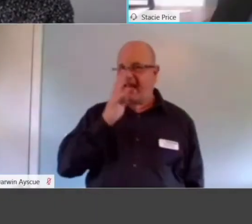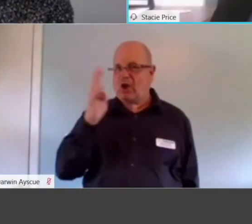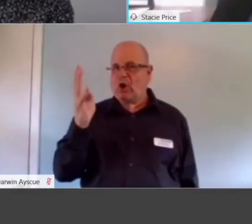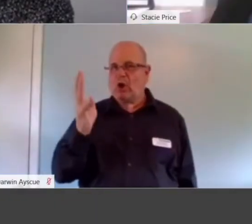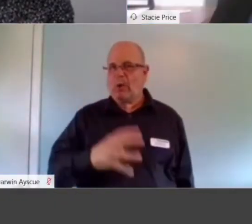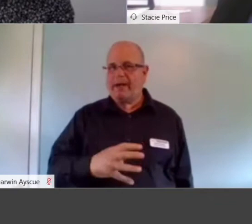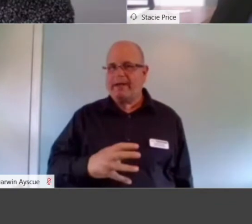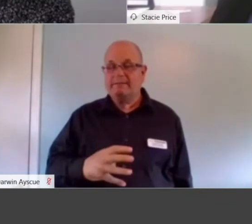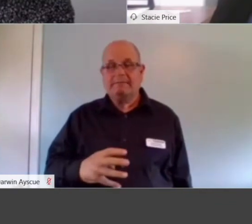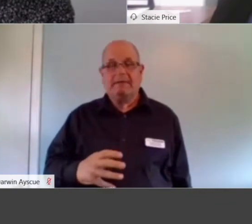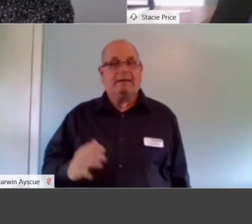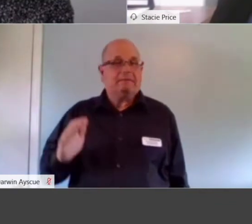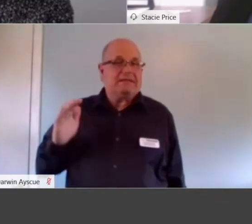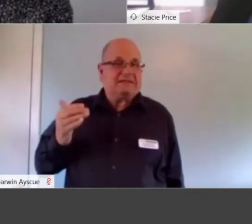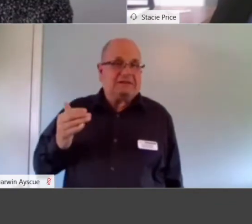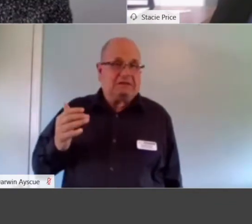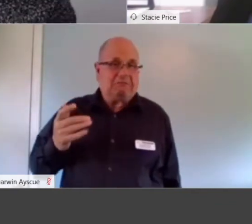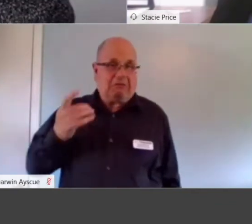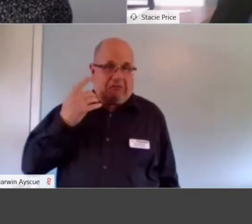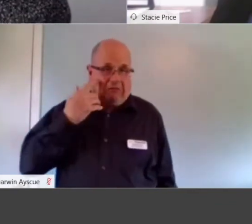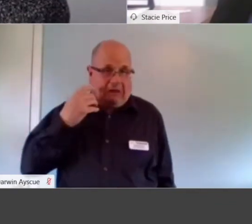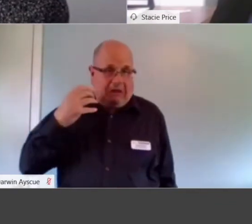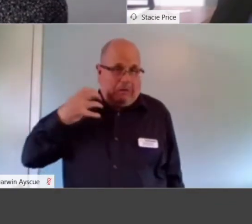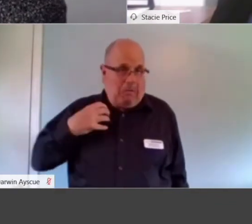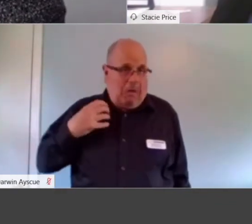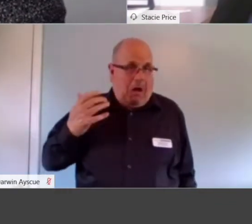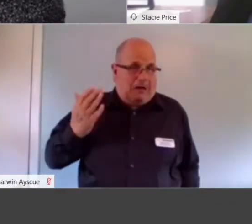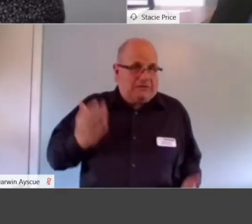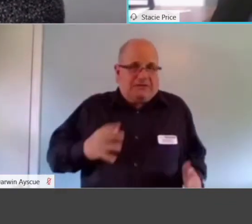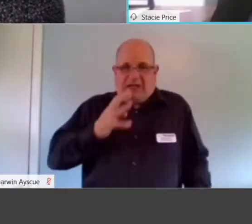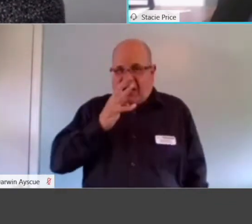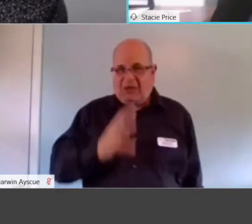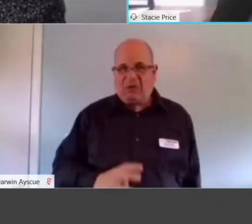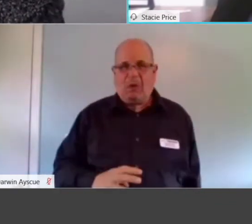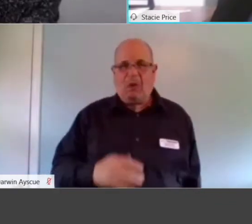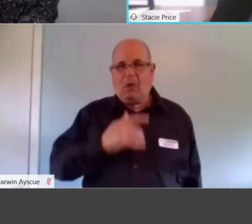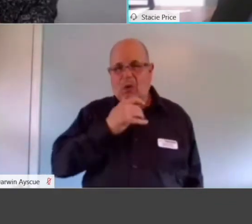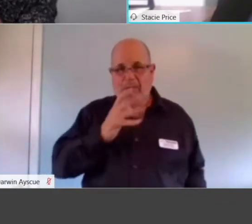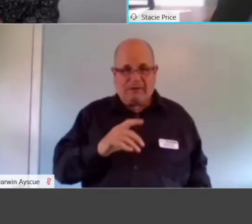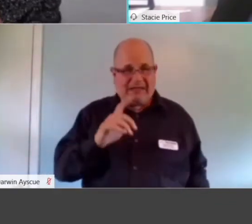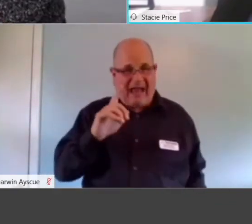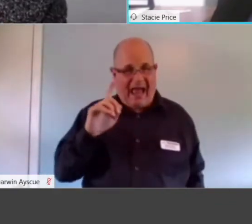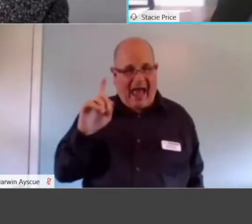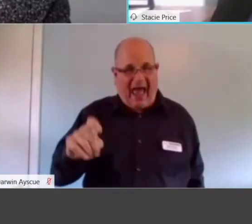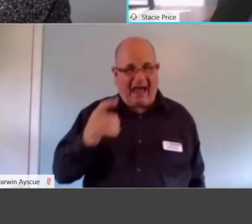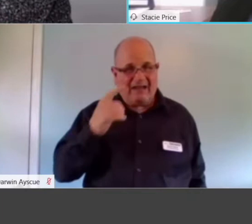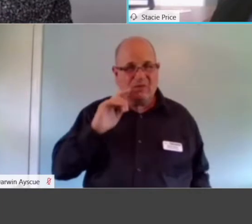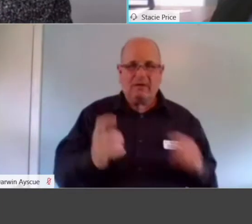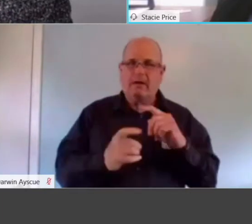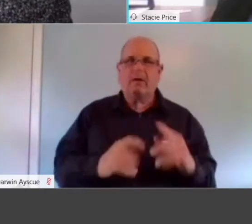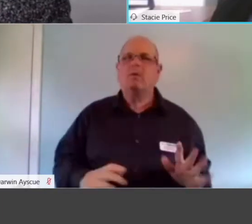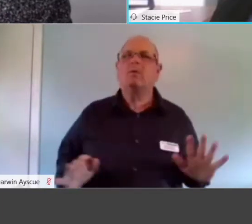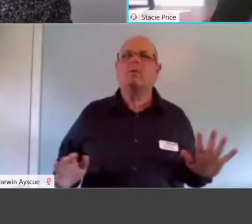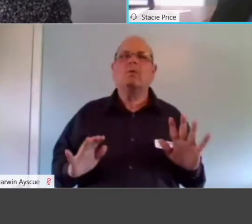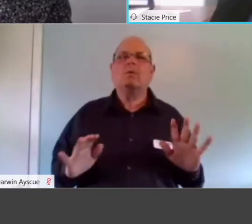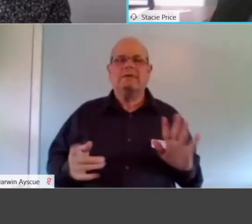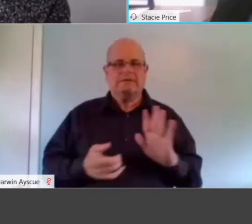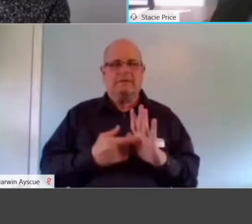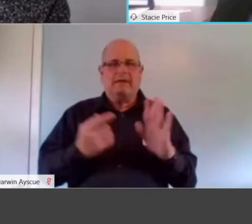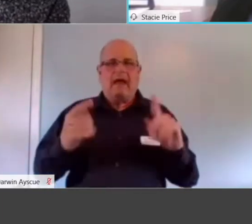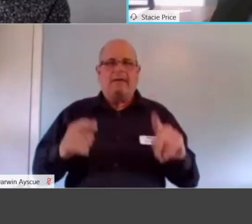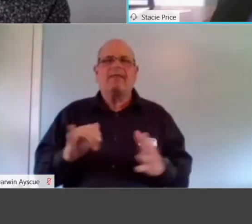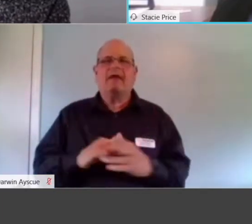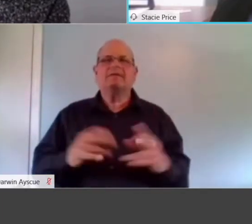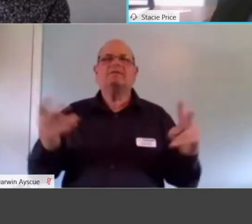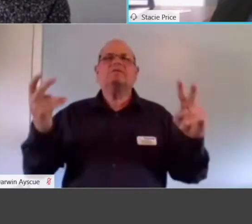It may seem crazy to think an employer would simply just ignore someone who was asking for an accommodation, but unfortunately sometimes that's probably the